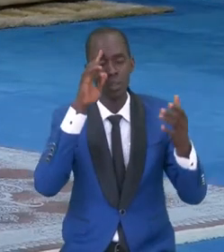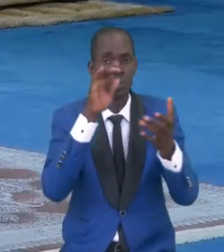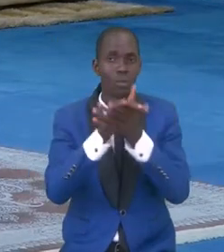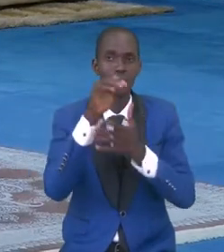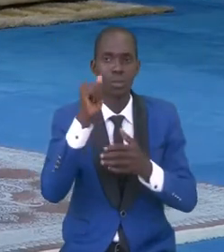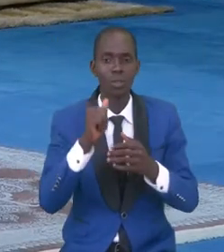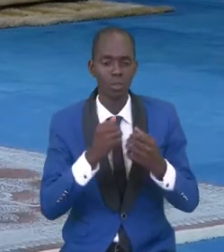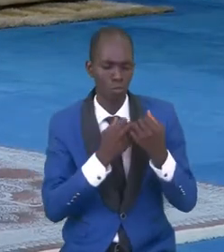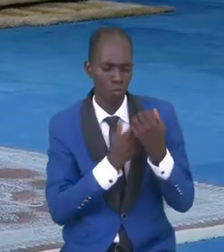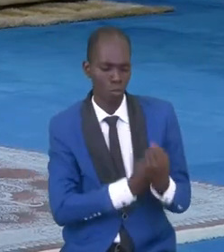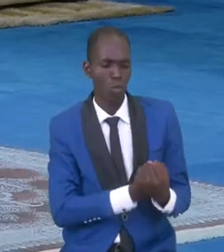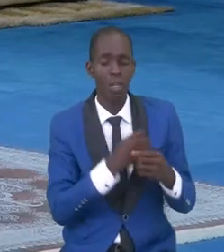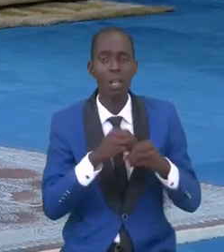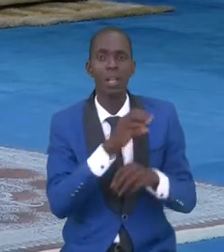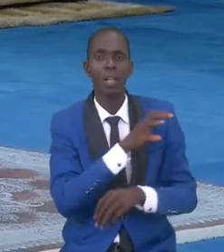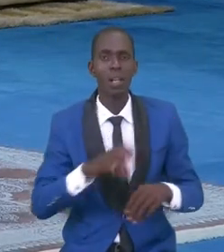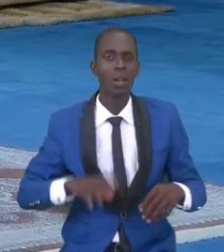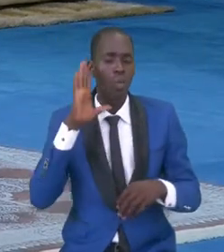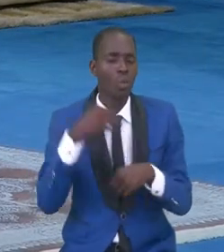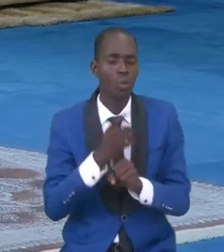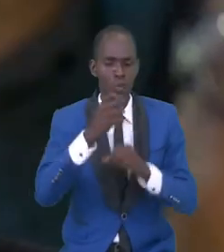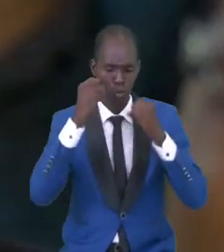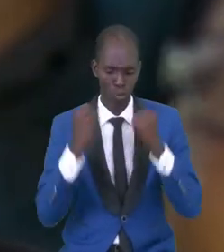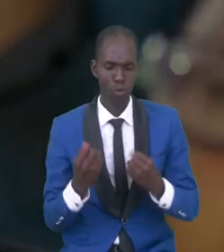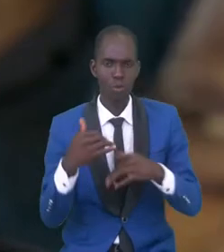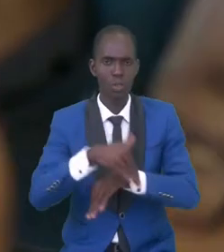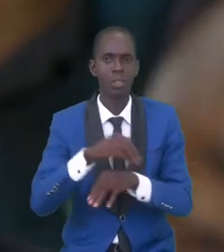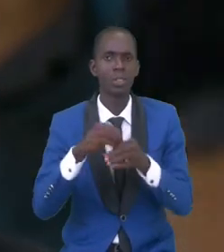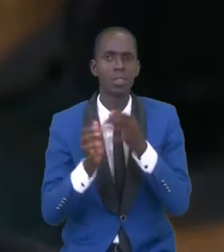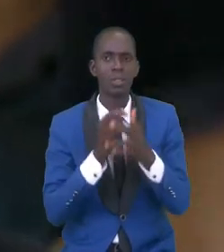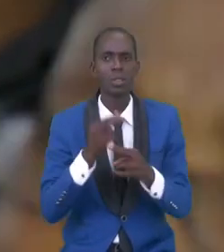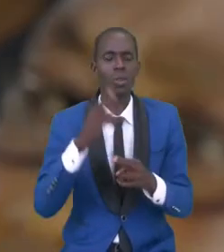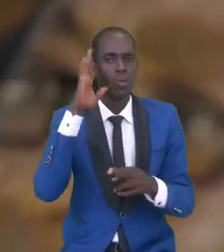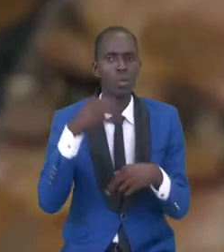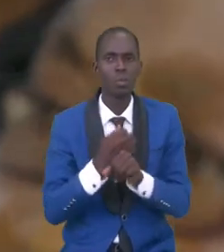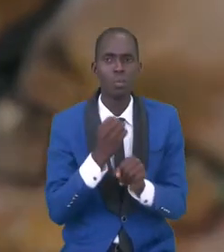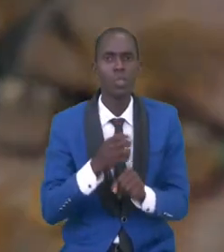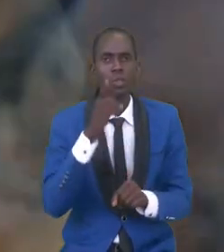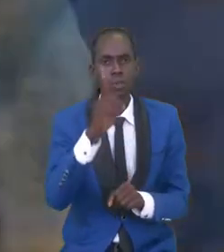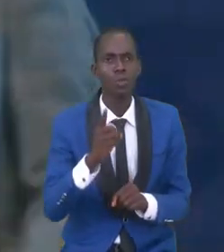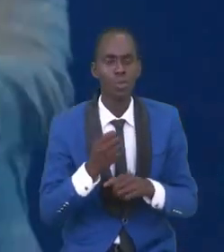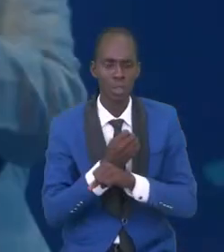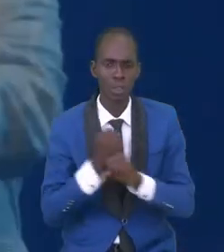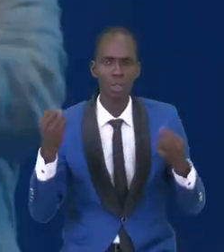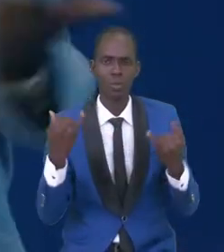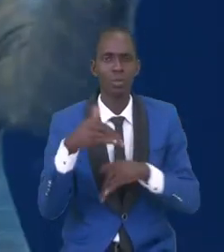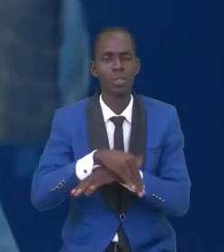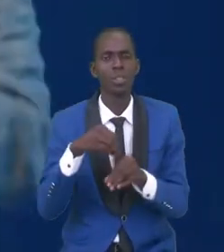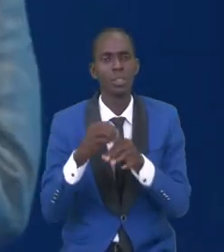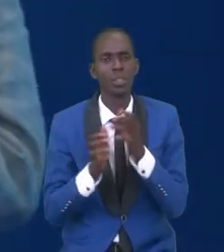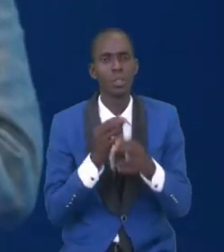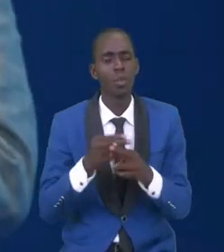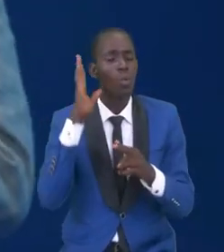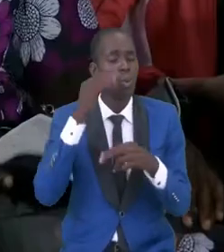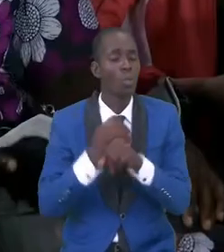trust, confidence in Christ will make you strong tonight. We make you saved tonight. We make you